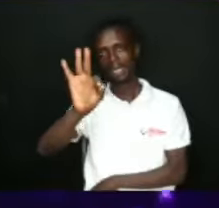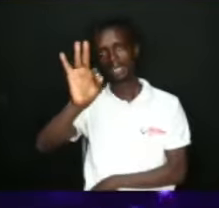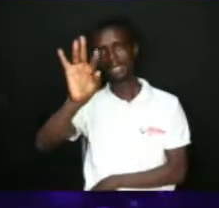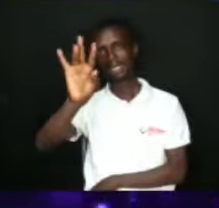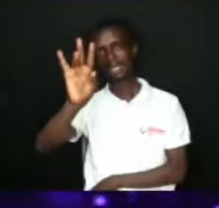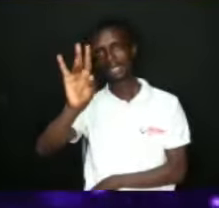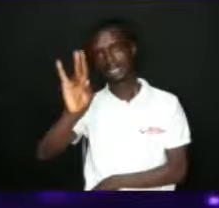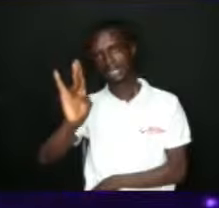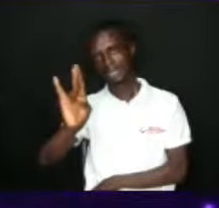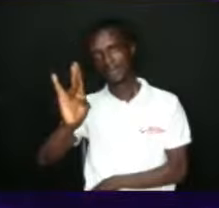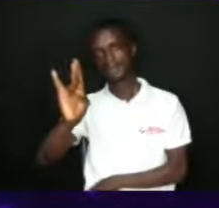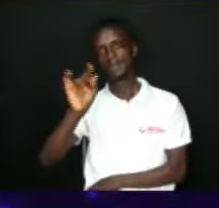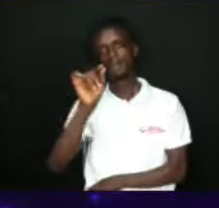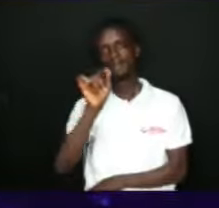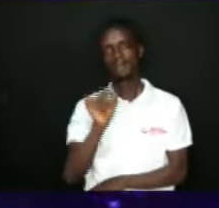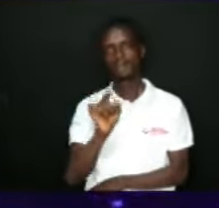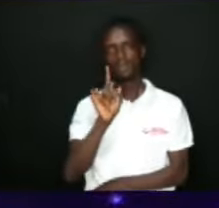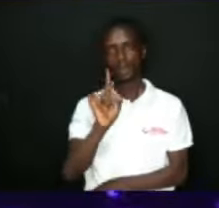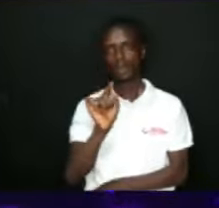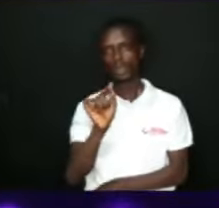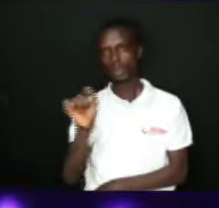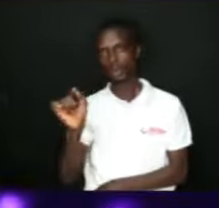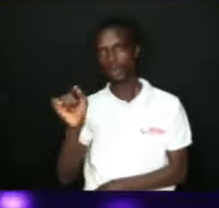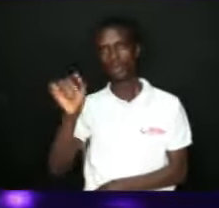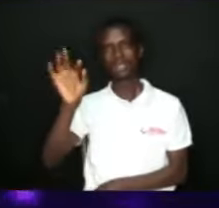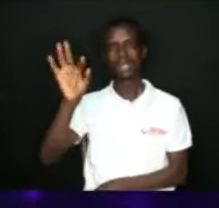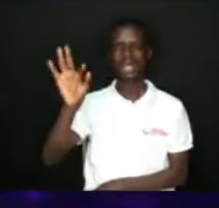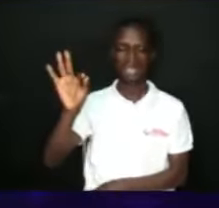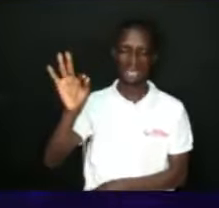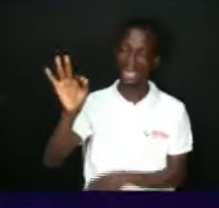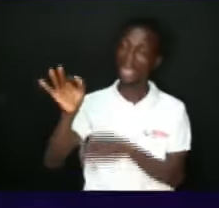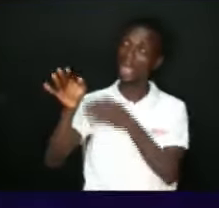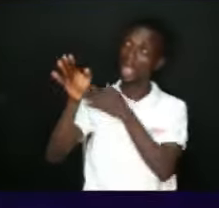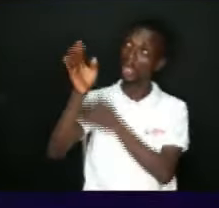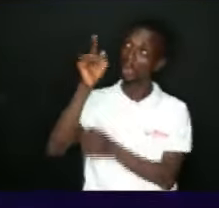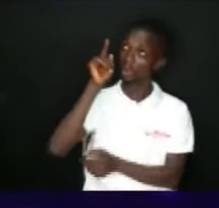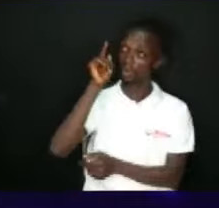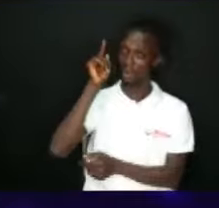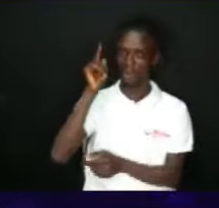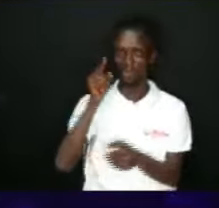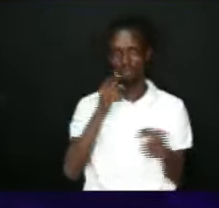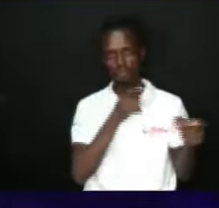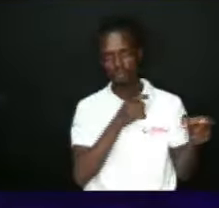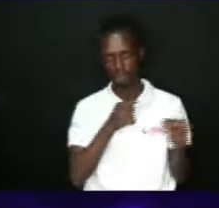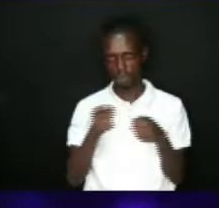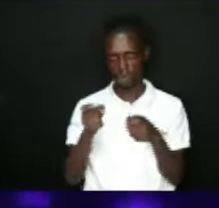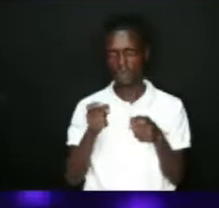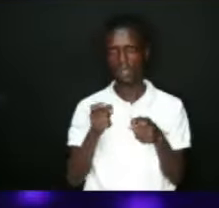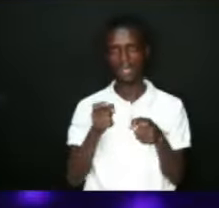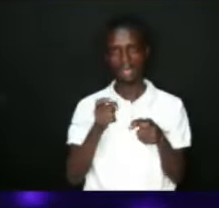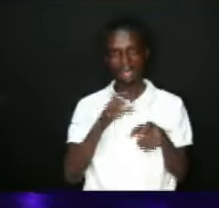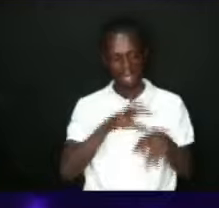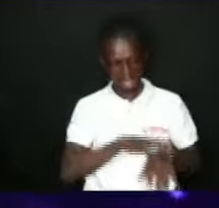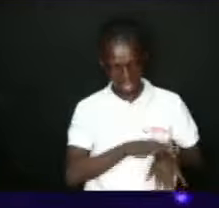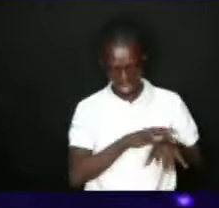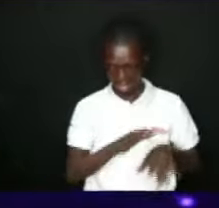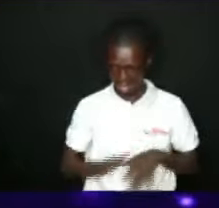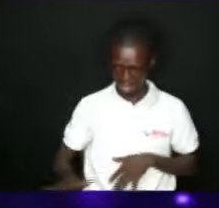from verse 1 and then 9. The Lord reigns. Let the earth be